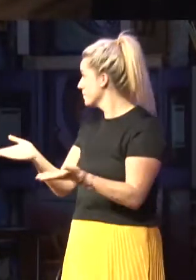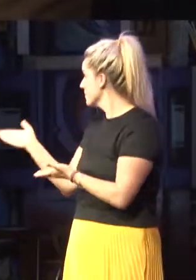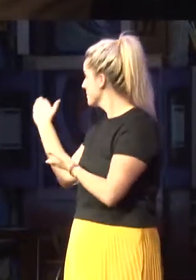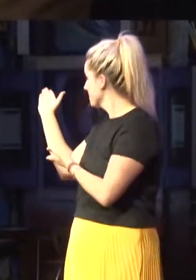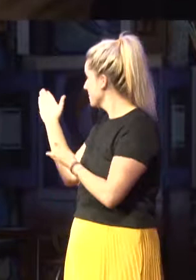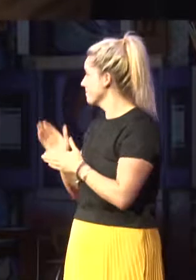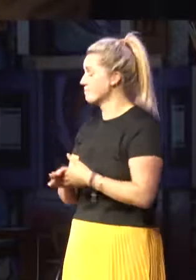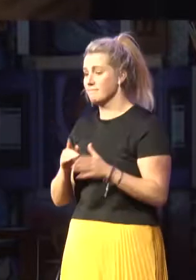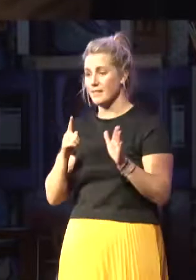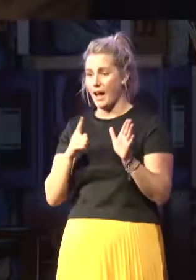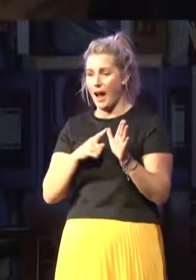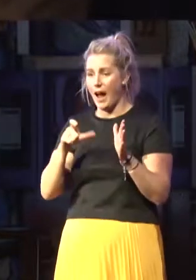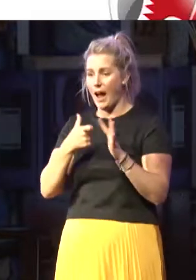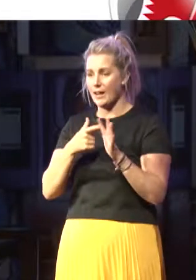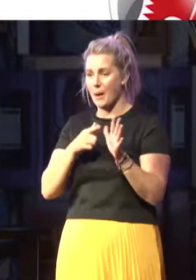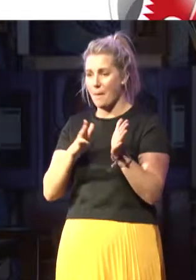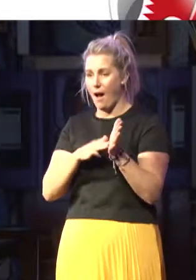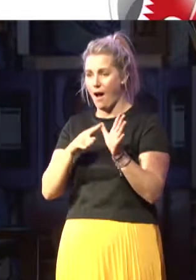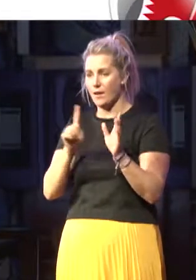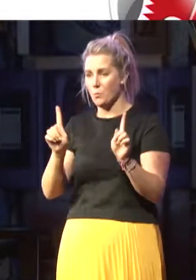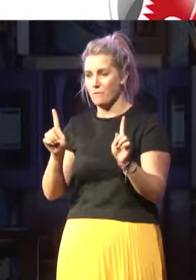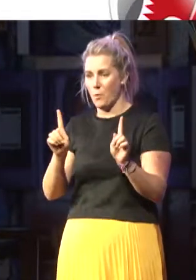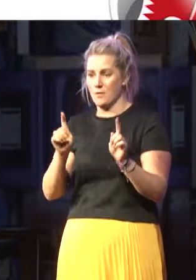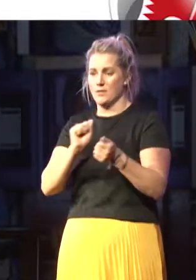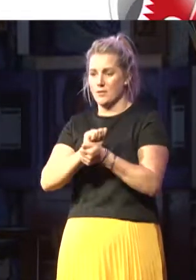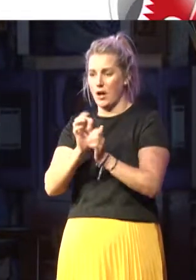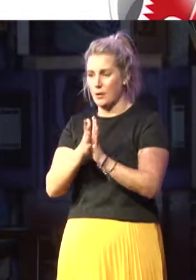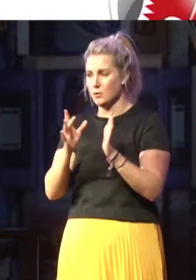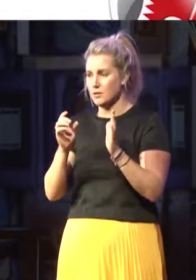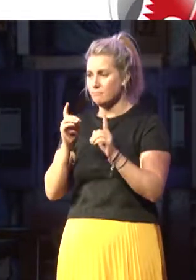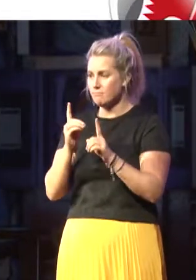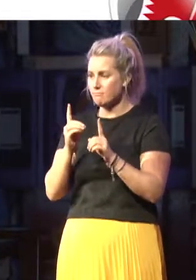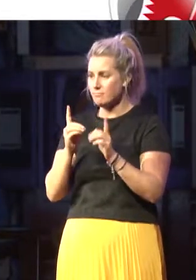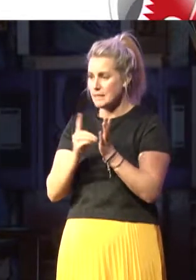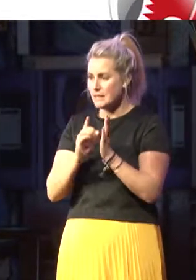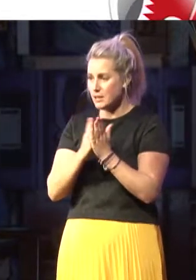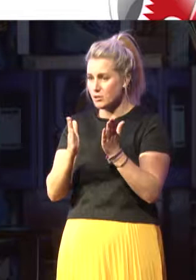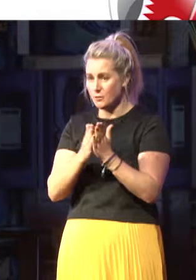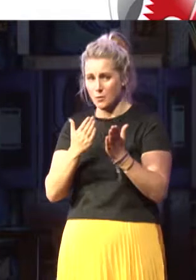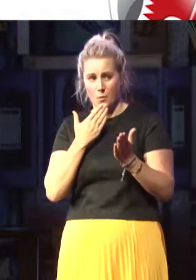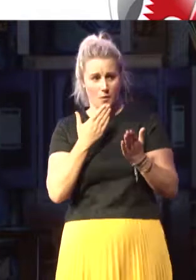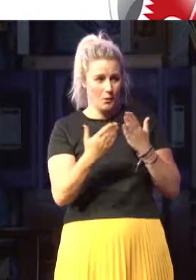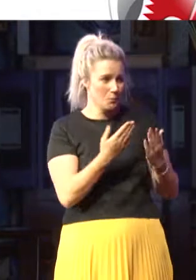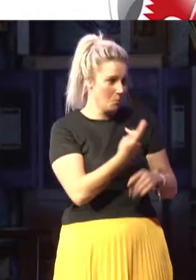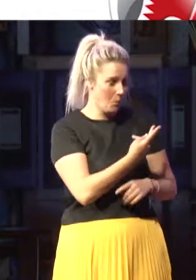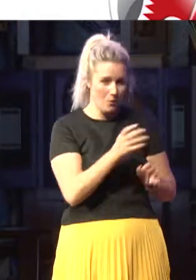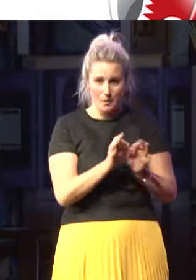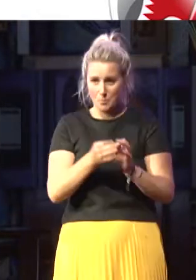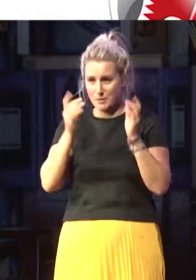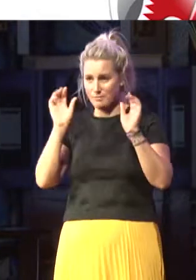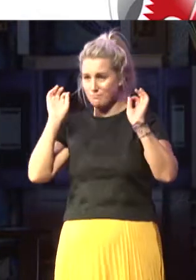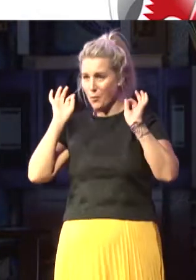Online Dictionary of New Zealand Sign Language. And I'd just like to take a moment to give props to Bridget and Shoshana for the awesome work they're doing